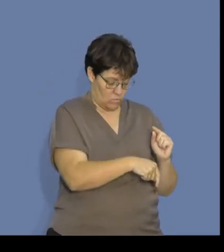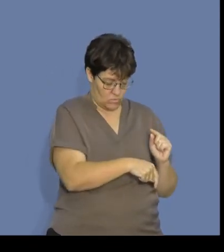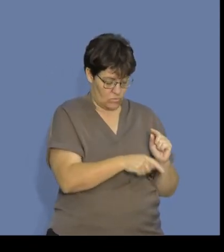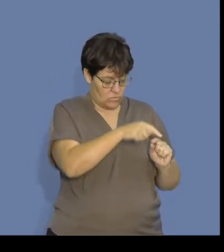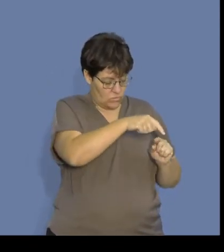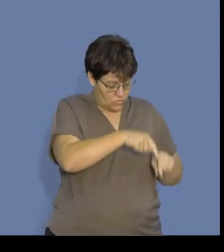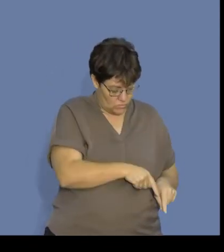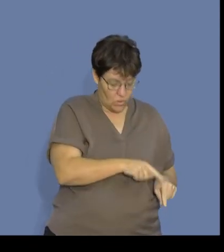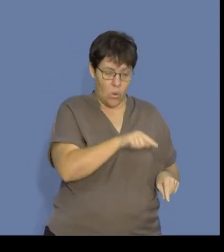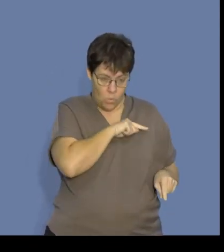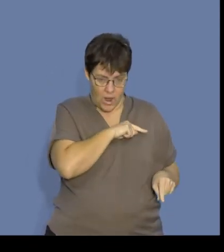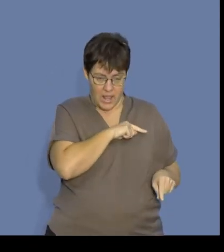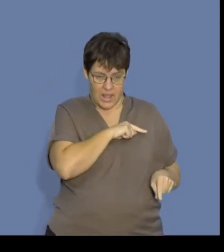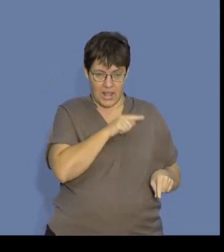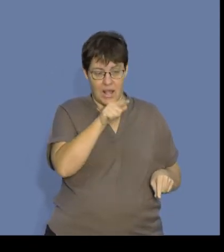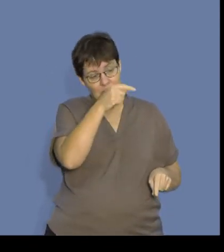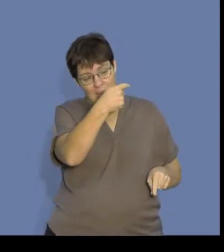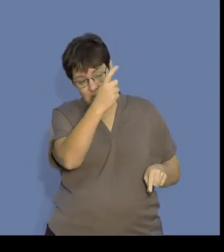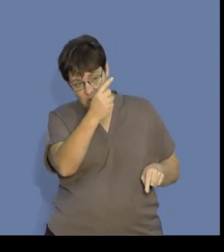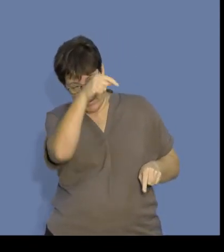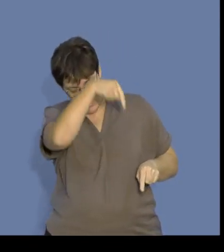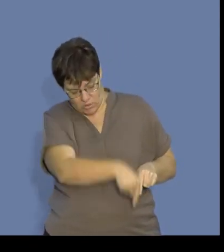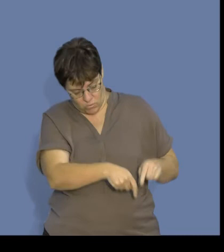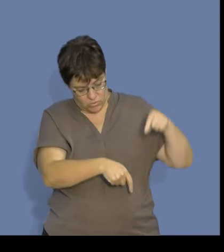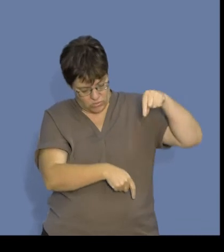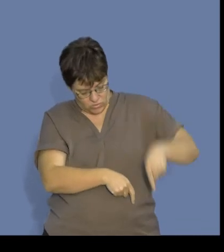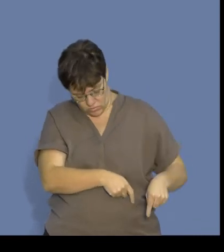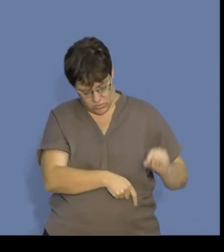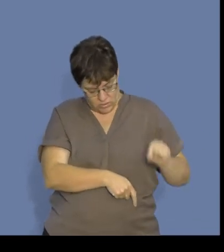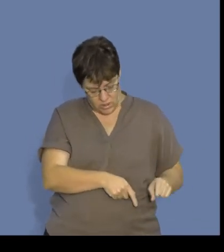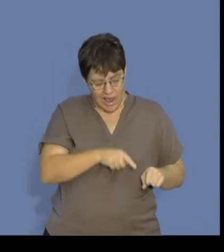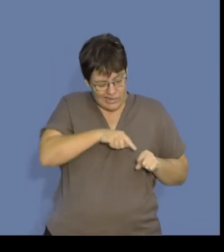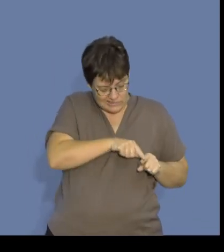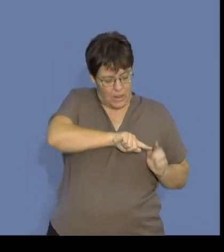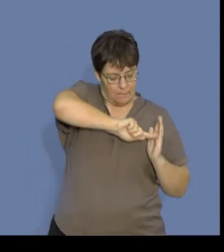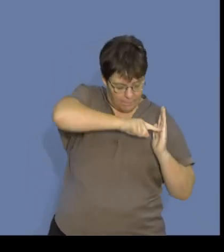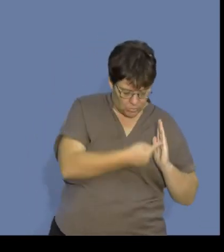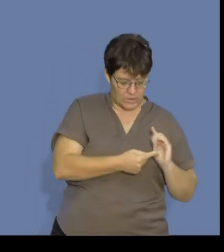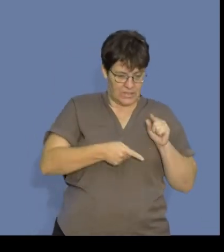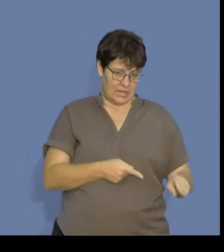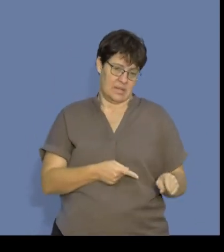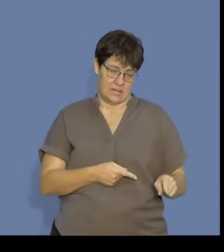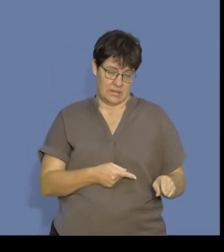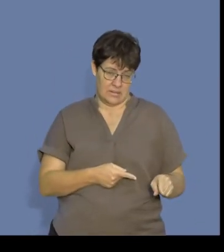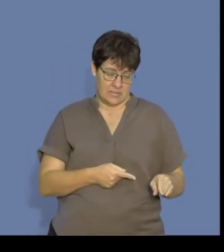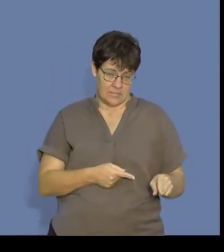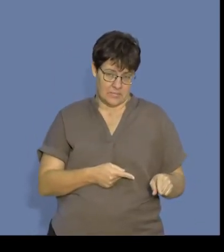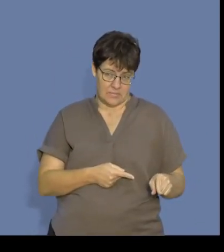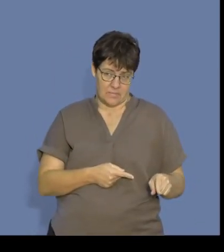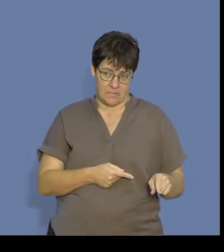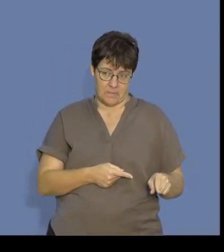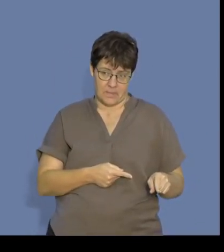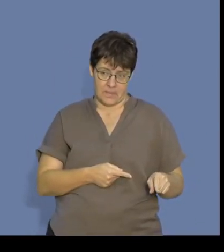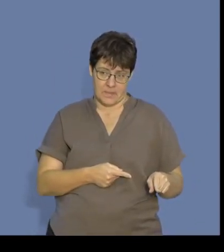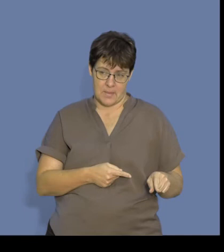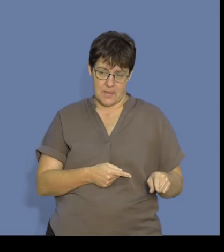down because -1 is 1 unit down. So this will land me at this particular point here. So that will actually